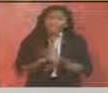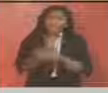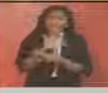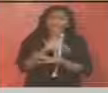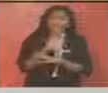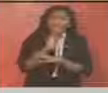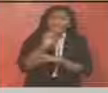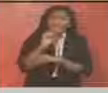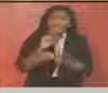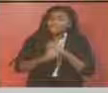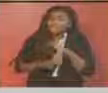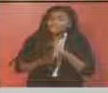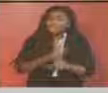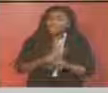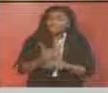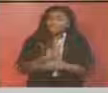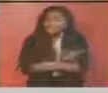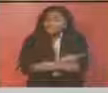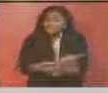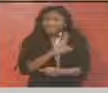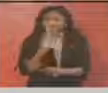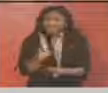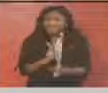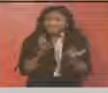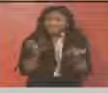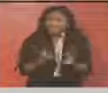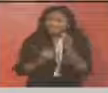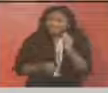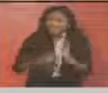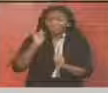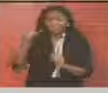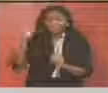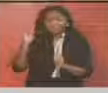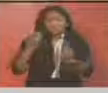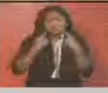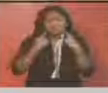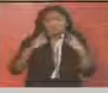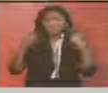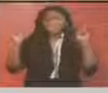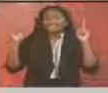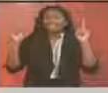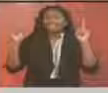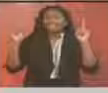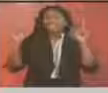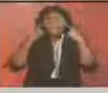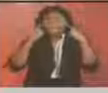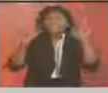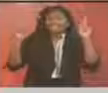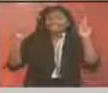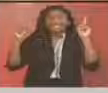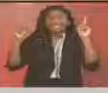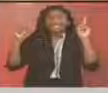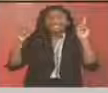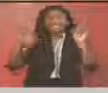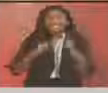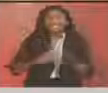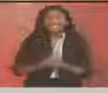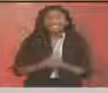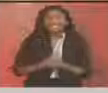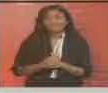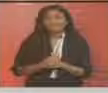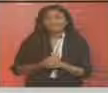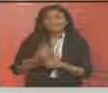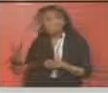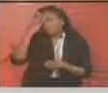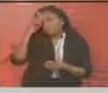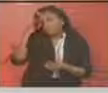Tobago, has proven to be successful. And one of the key success factors in 50 years